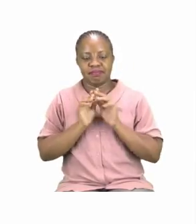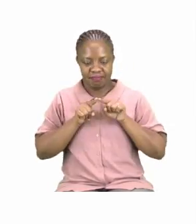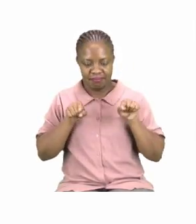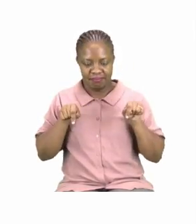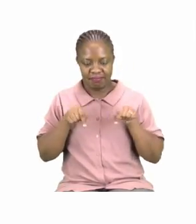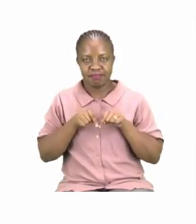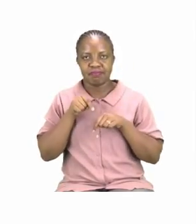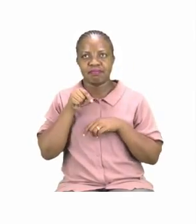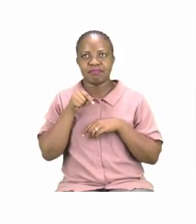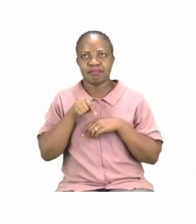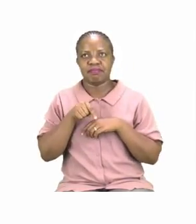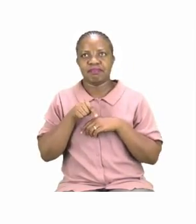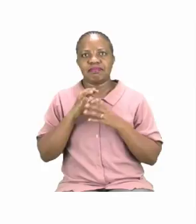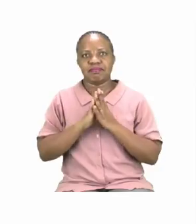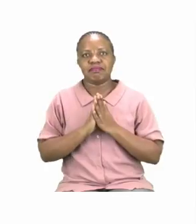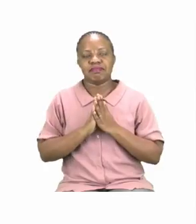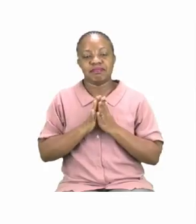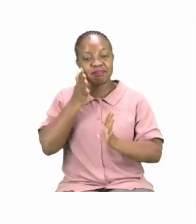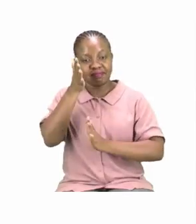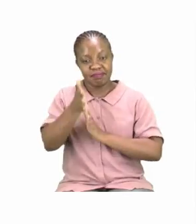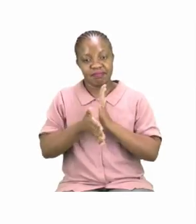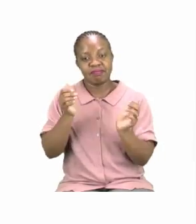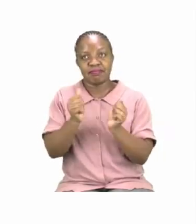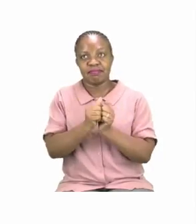below. Please repeat after me.